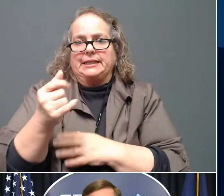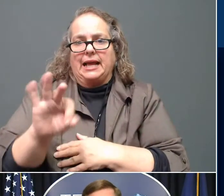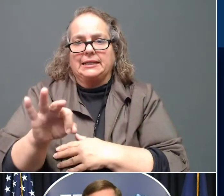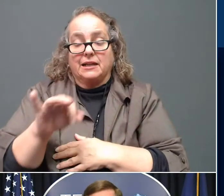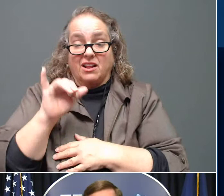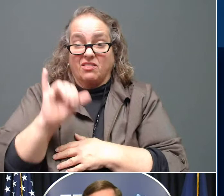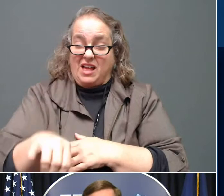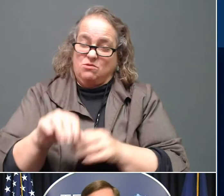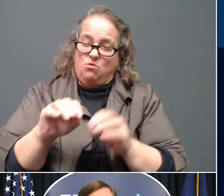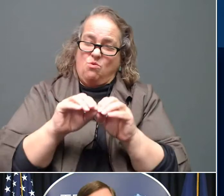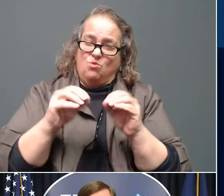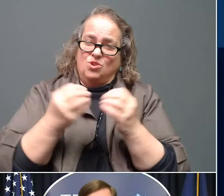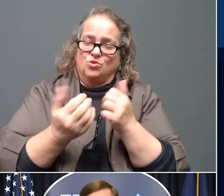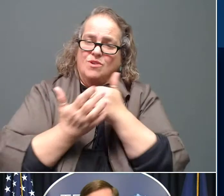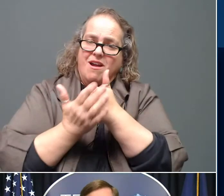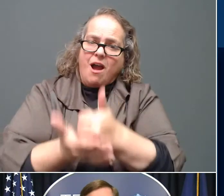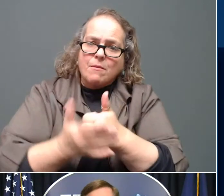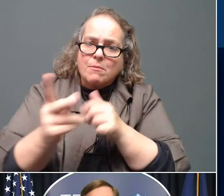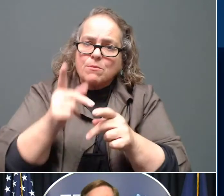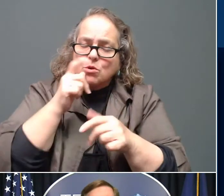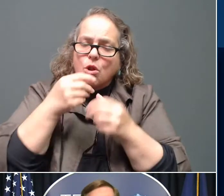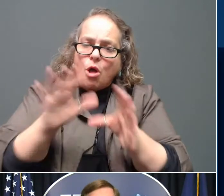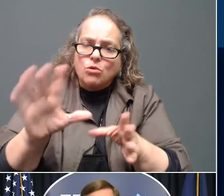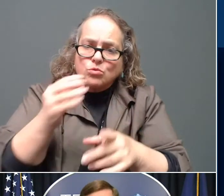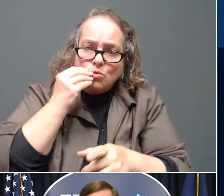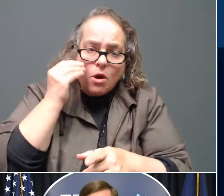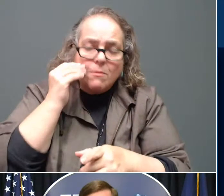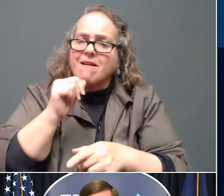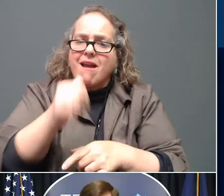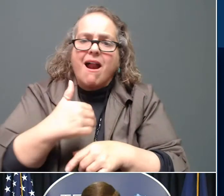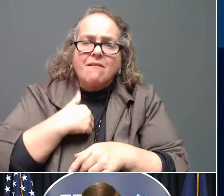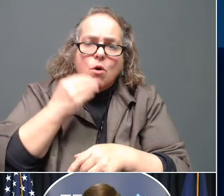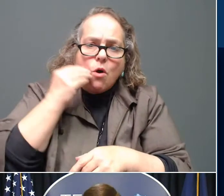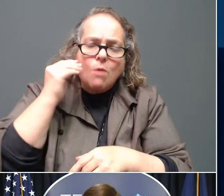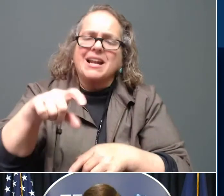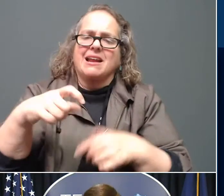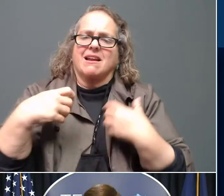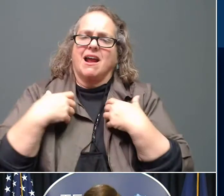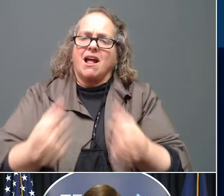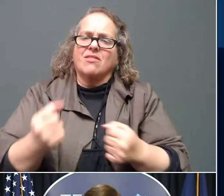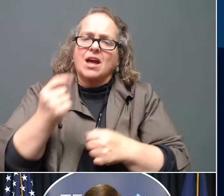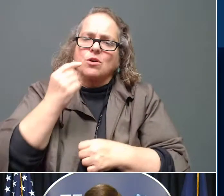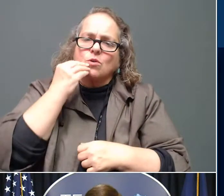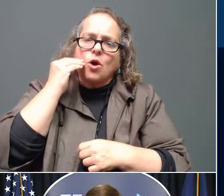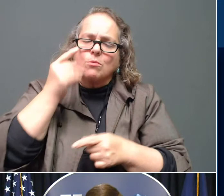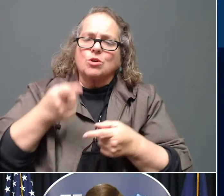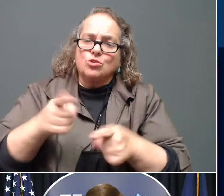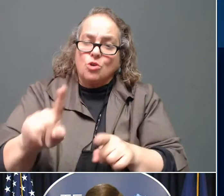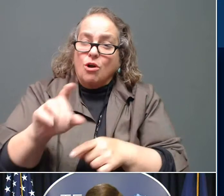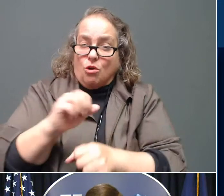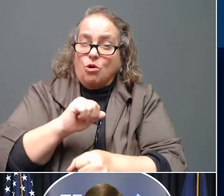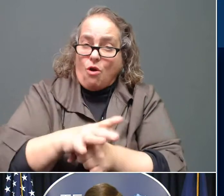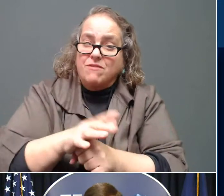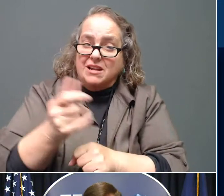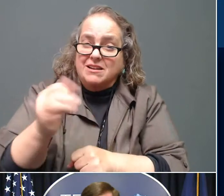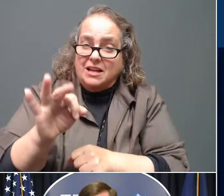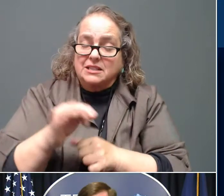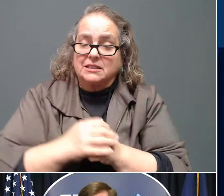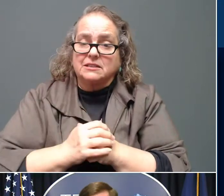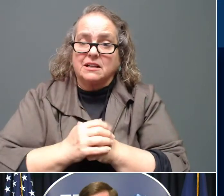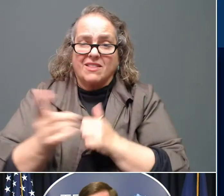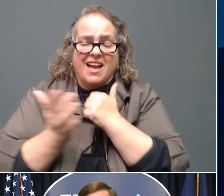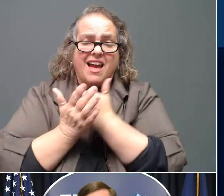that have lost their homes or don't have a home and need to be healthy at home during COVID-19. They're helping folks